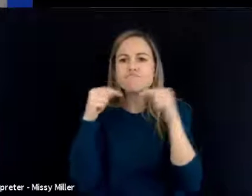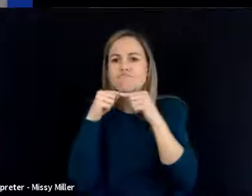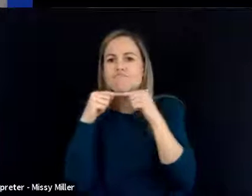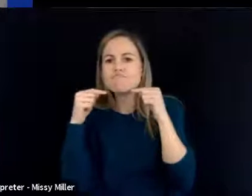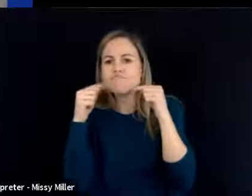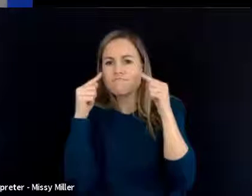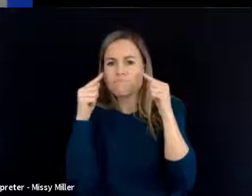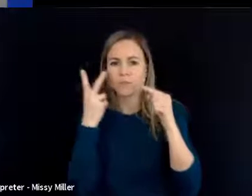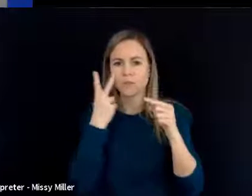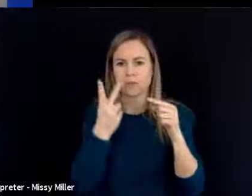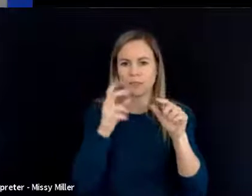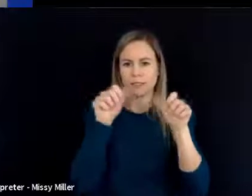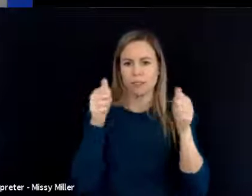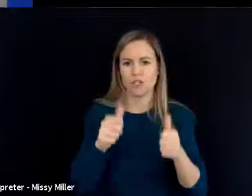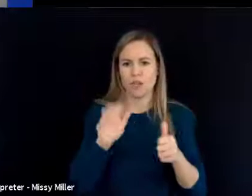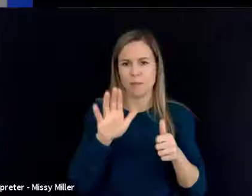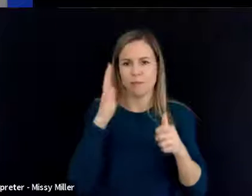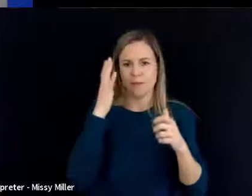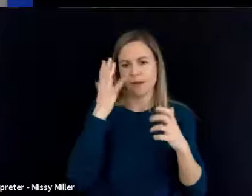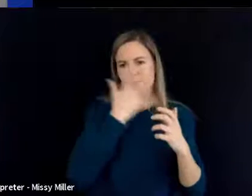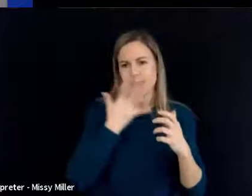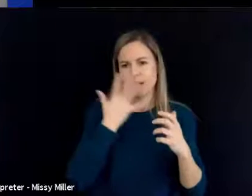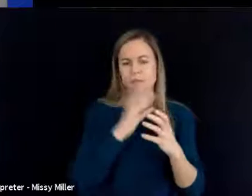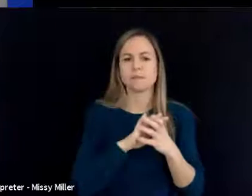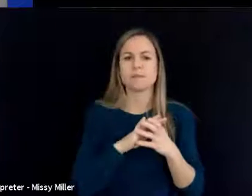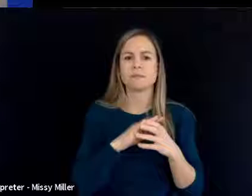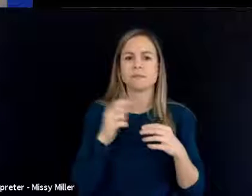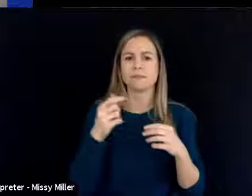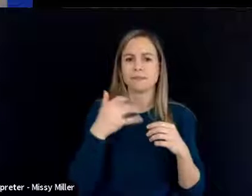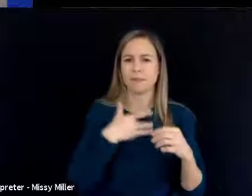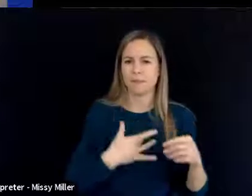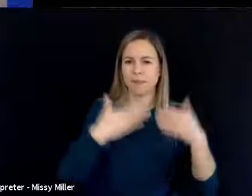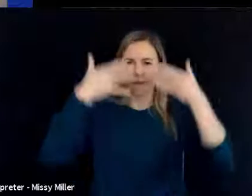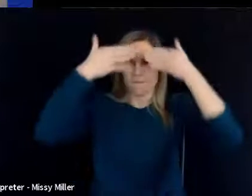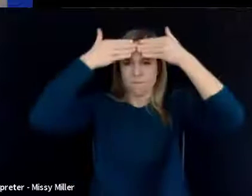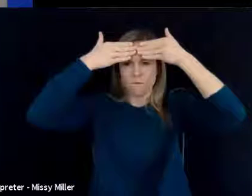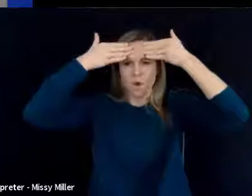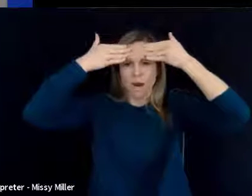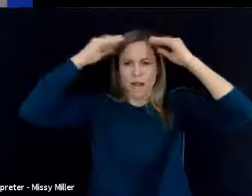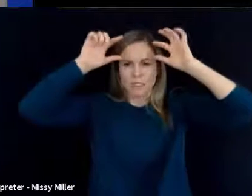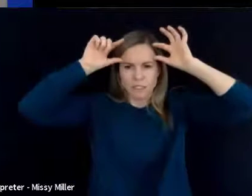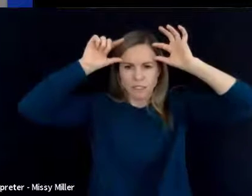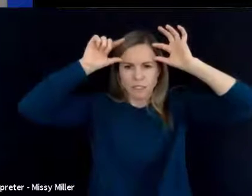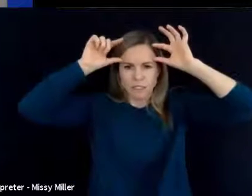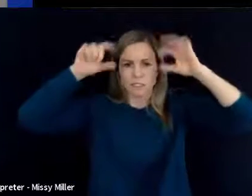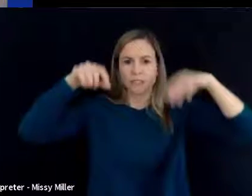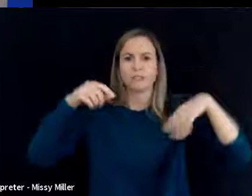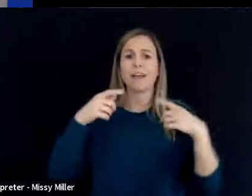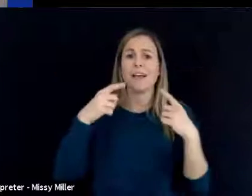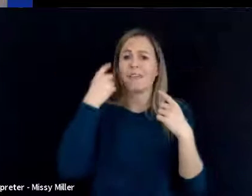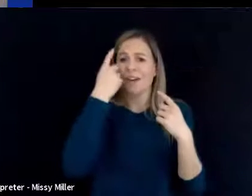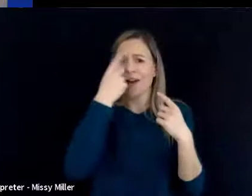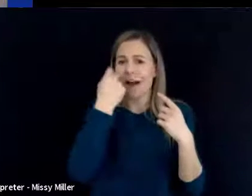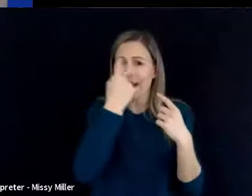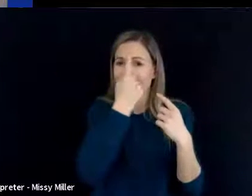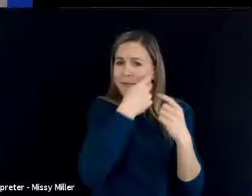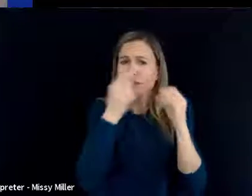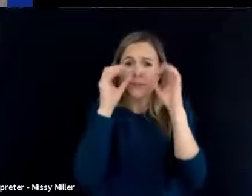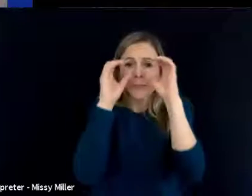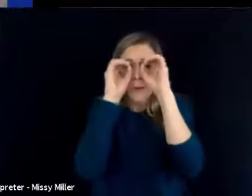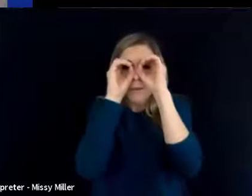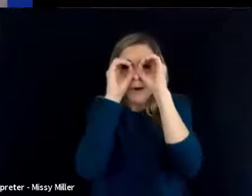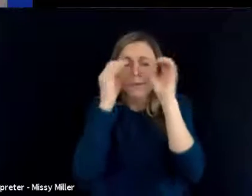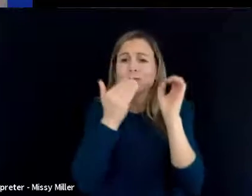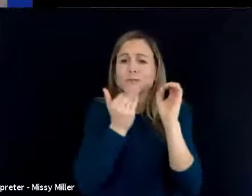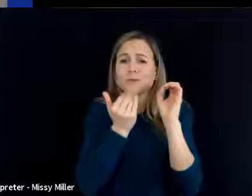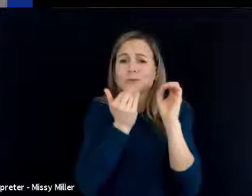They oftentimes have broad foreheads and super deliciously cute round eyes that make you want to look at them